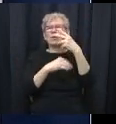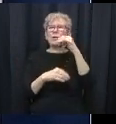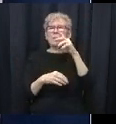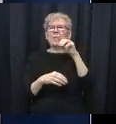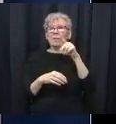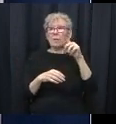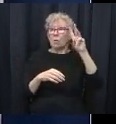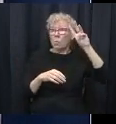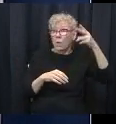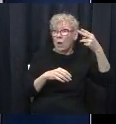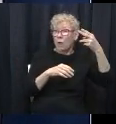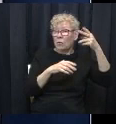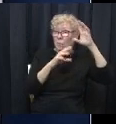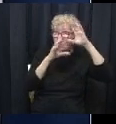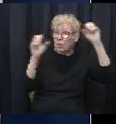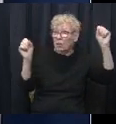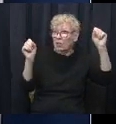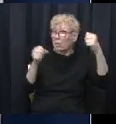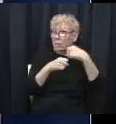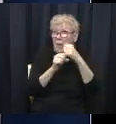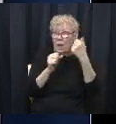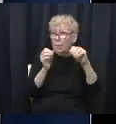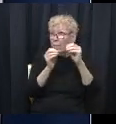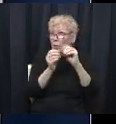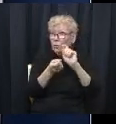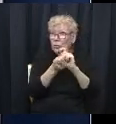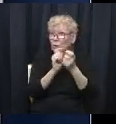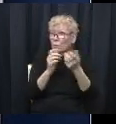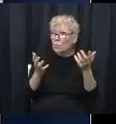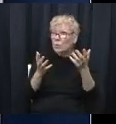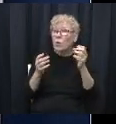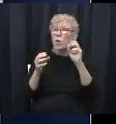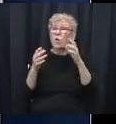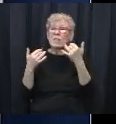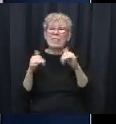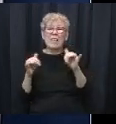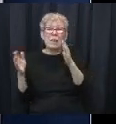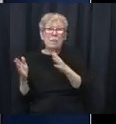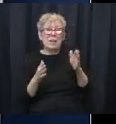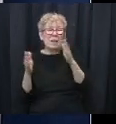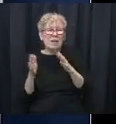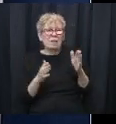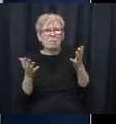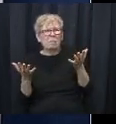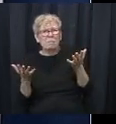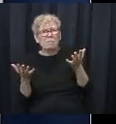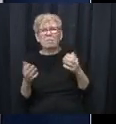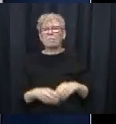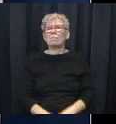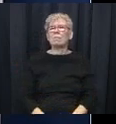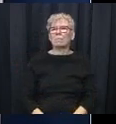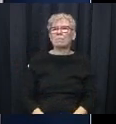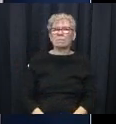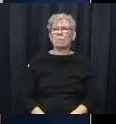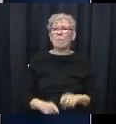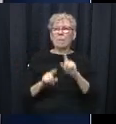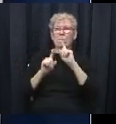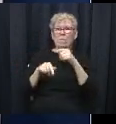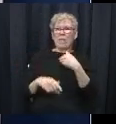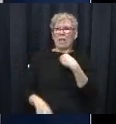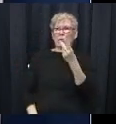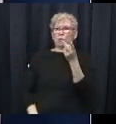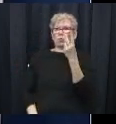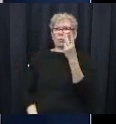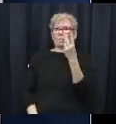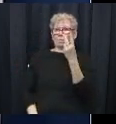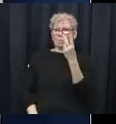And thank you very much. There's been two significant changes since the Biden administration took over. One was they gave us visibility into